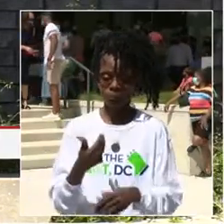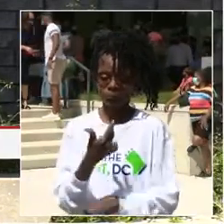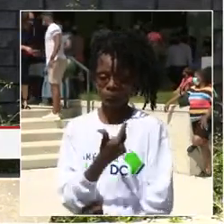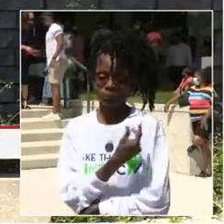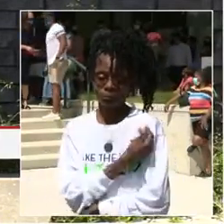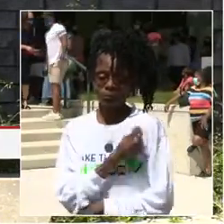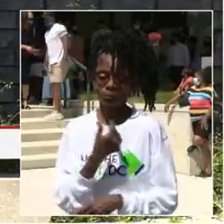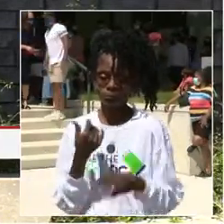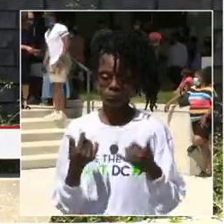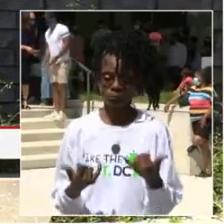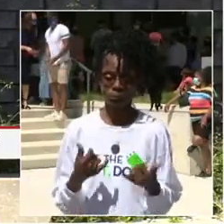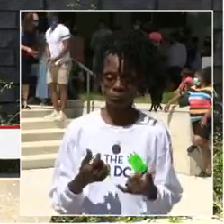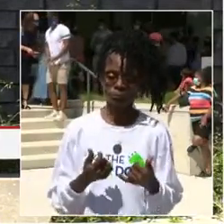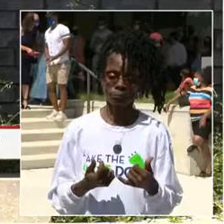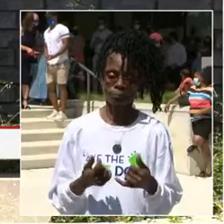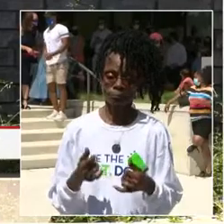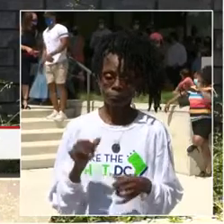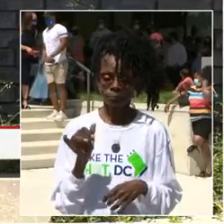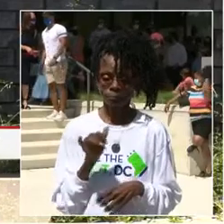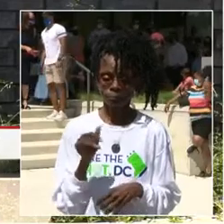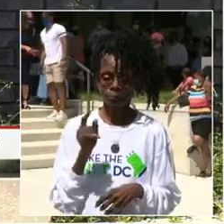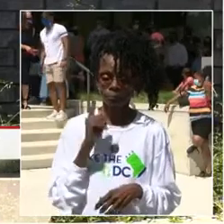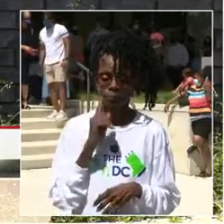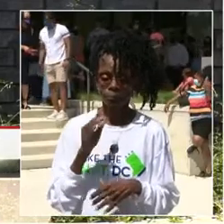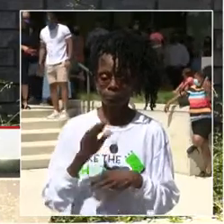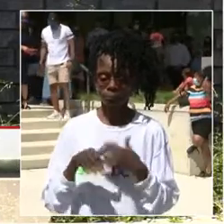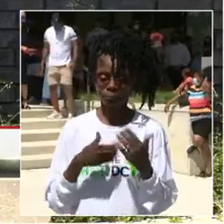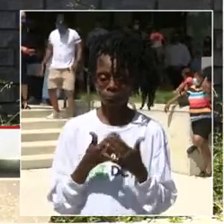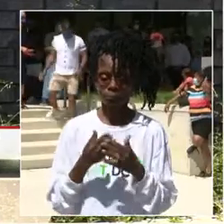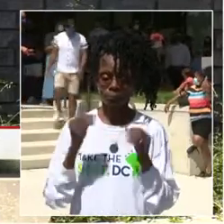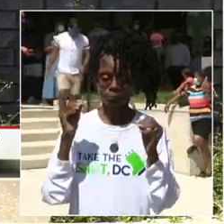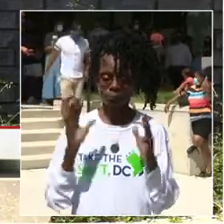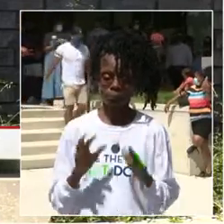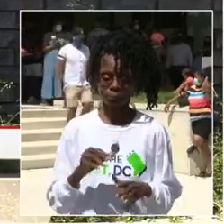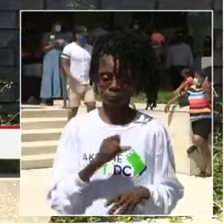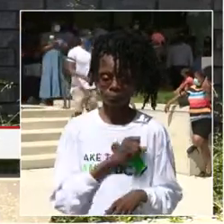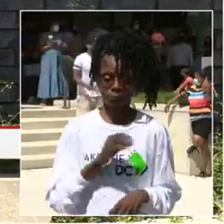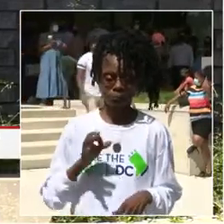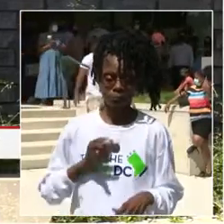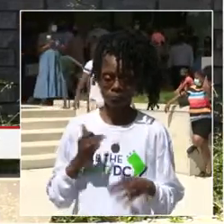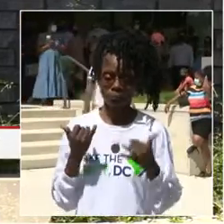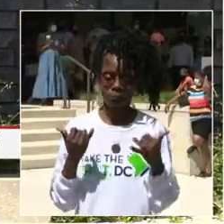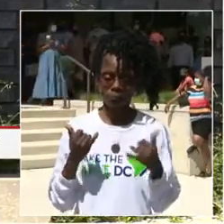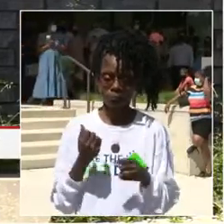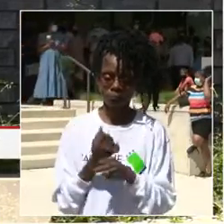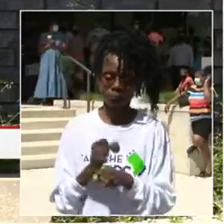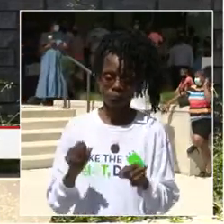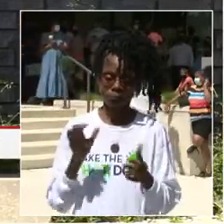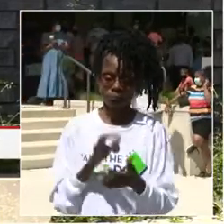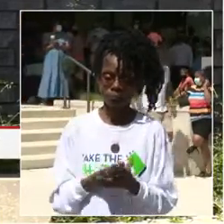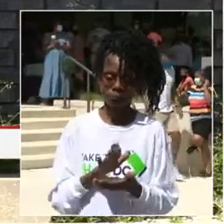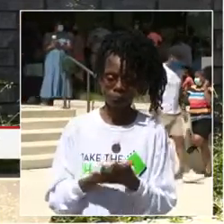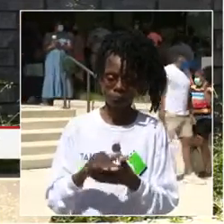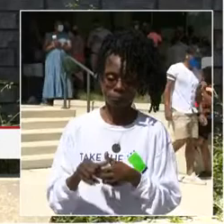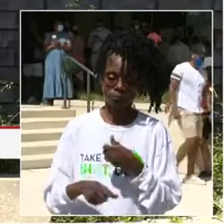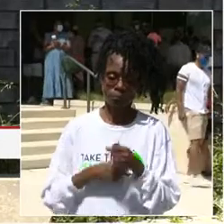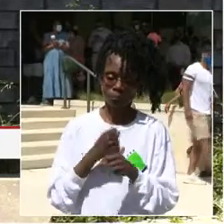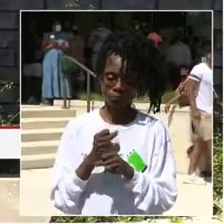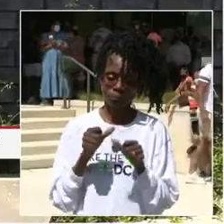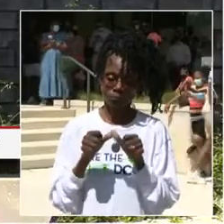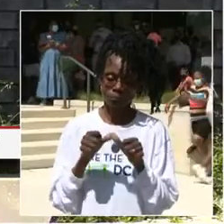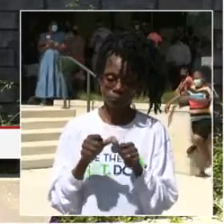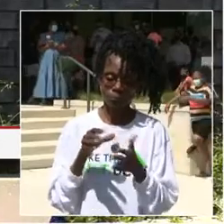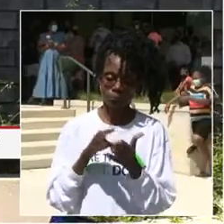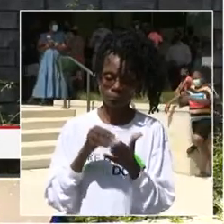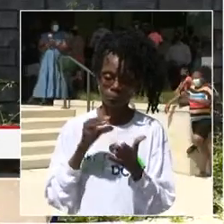as is the case for all of our teachers and staff. So let's have a safe school year, let's get to learning, and let's see our